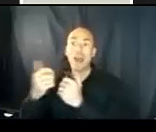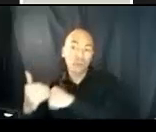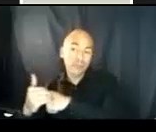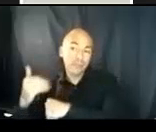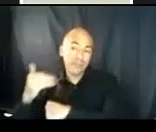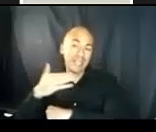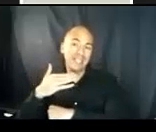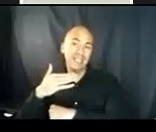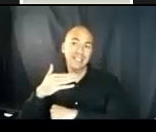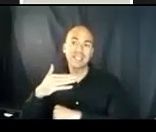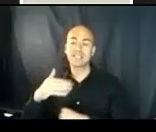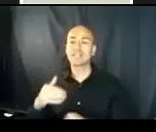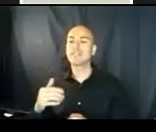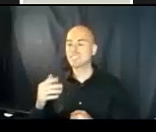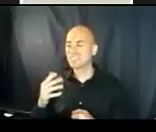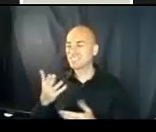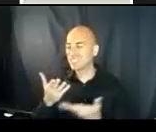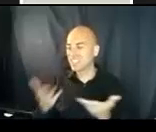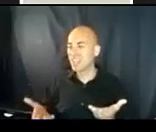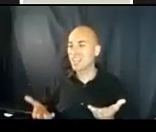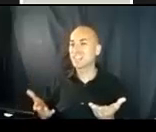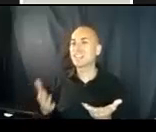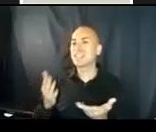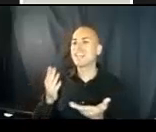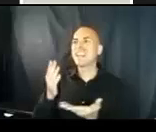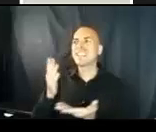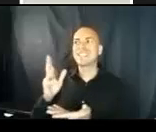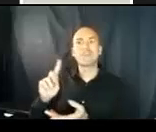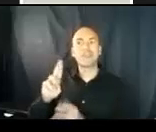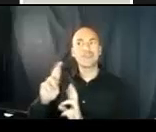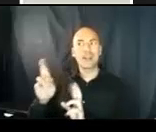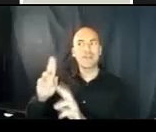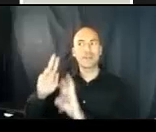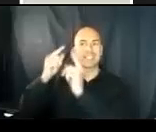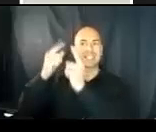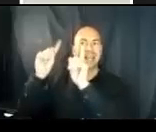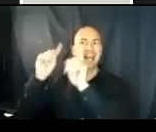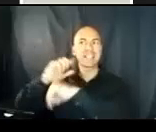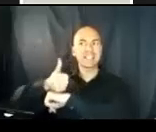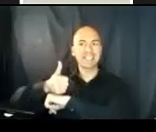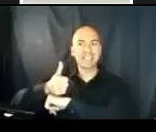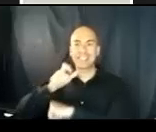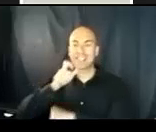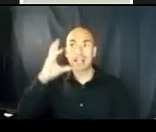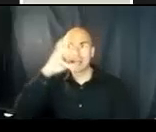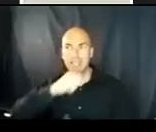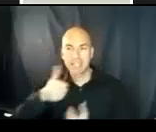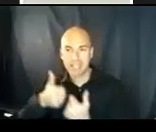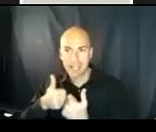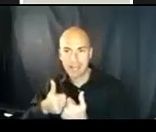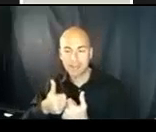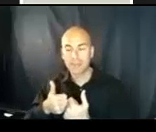to set, again, your student up for success. That's going to tell them it's not a guessing game. We're trying to assess their